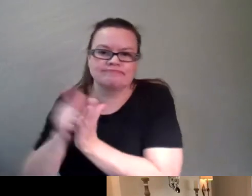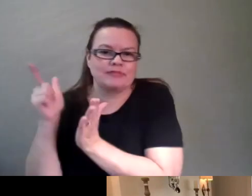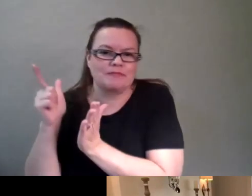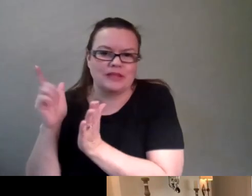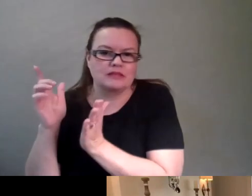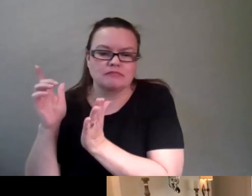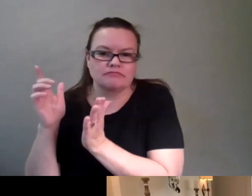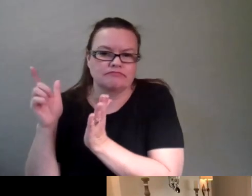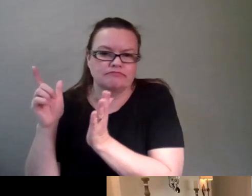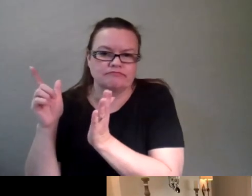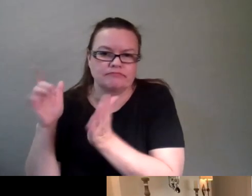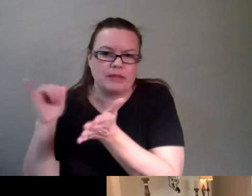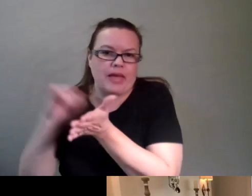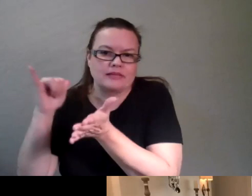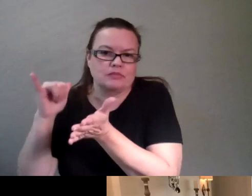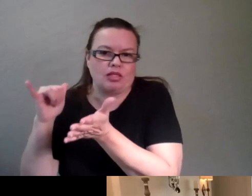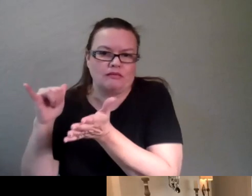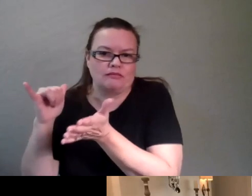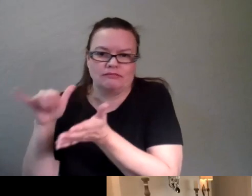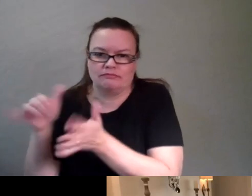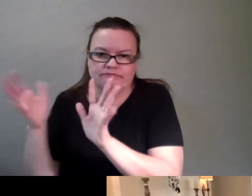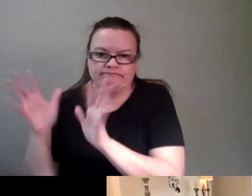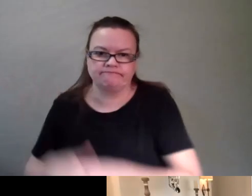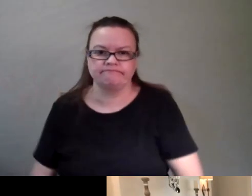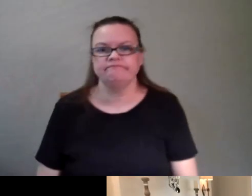interaction leads to respect and civility.